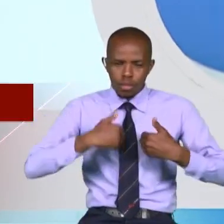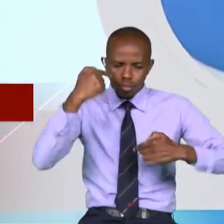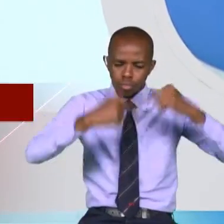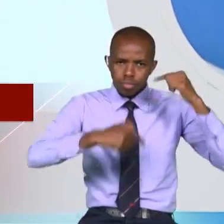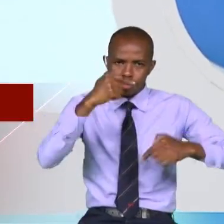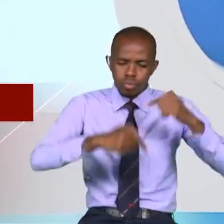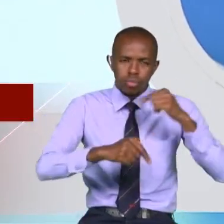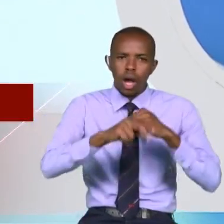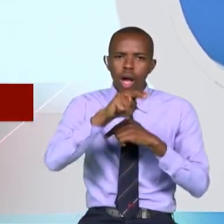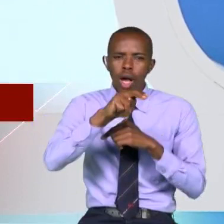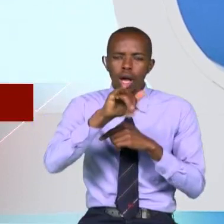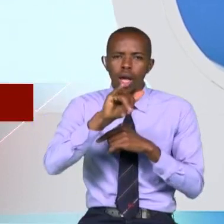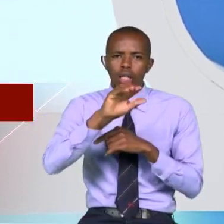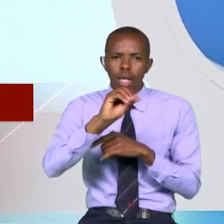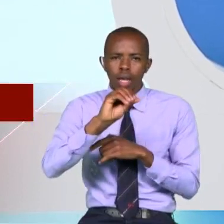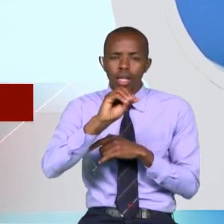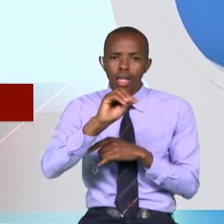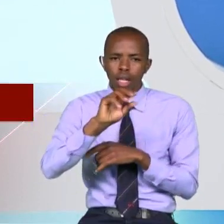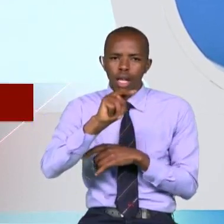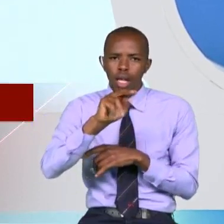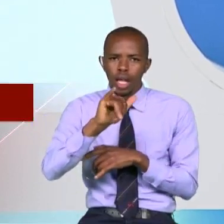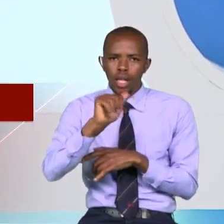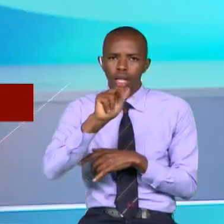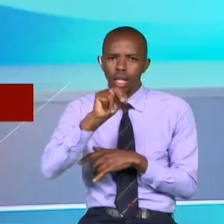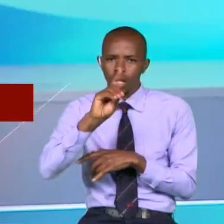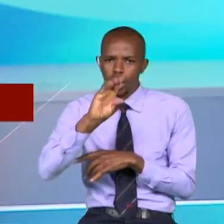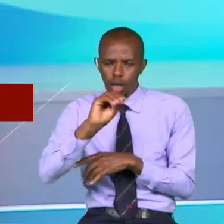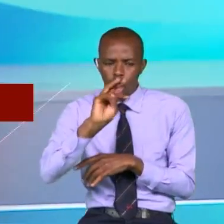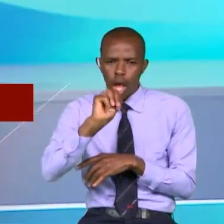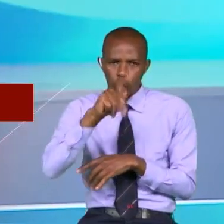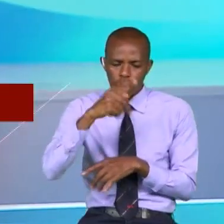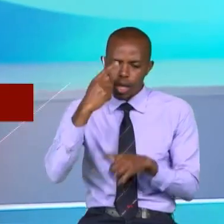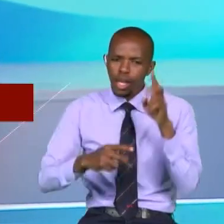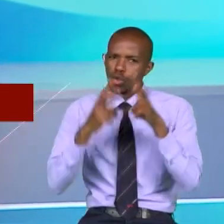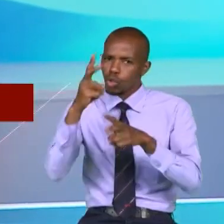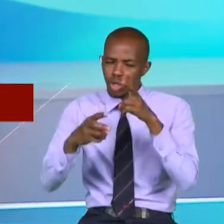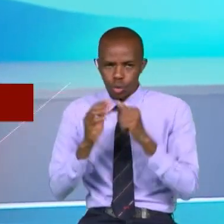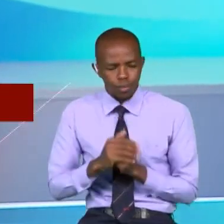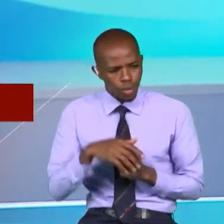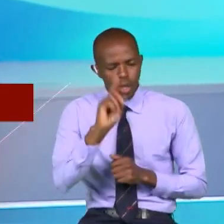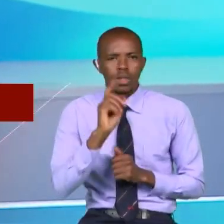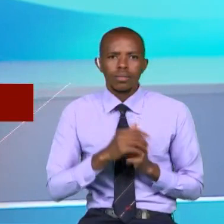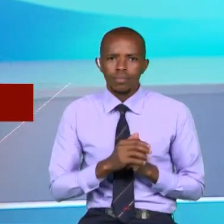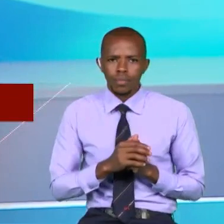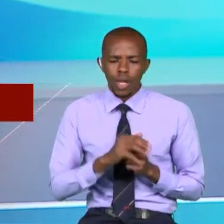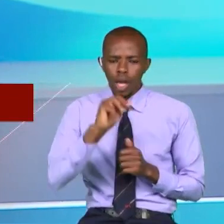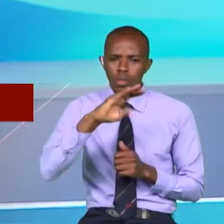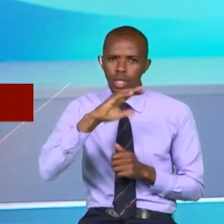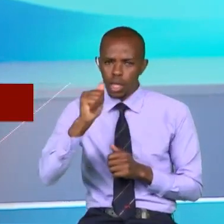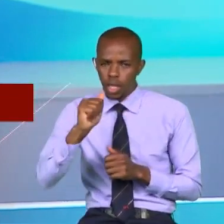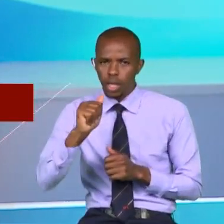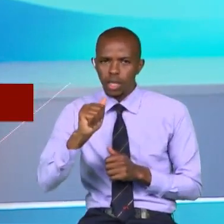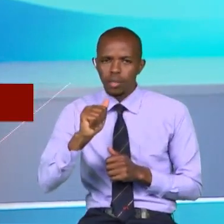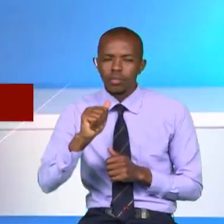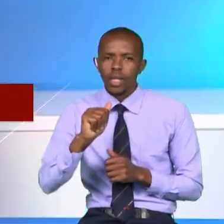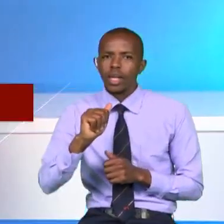ticket of Nyando MP in 2022. Nyando MP 2022. Yes. Yourself? I'm vying for MCA, Woodley